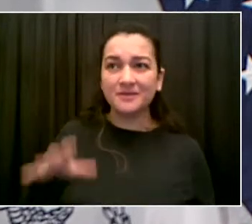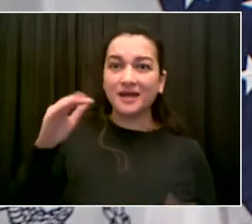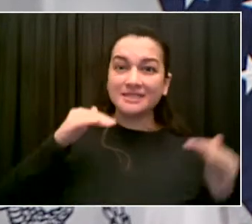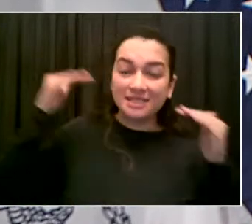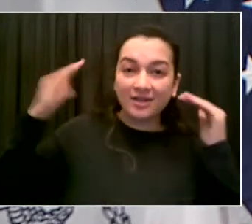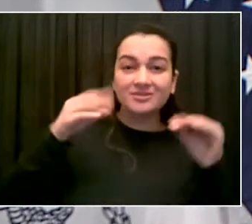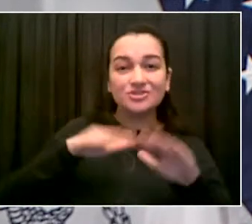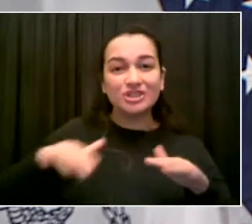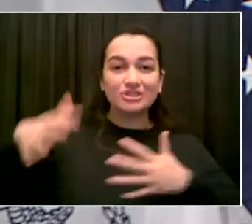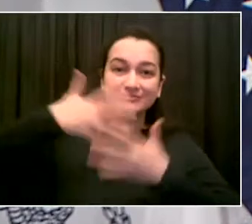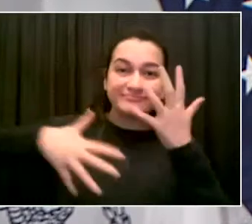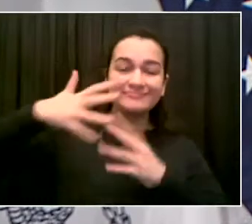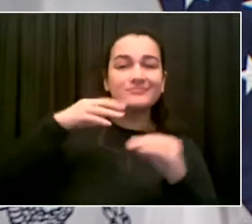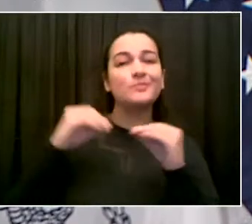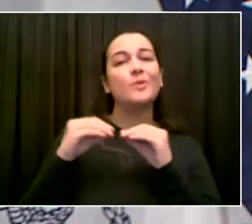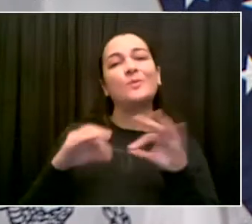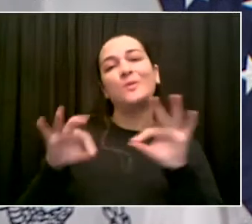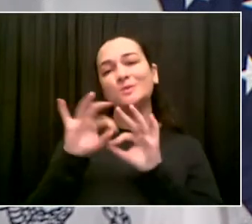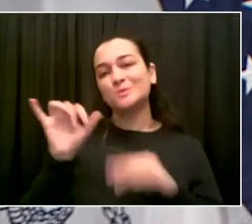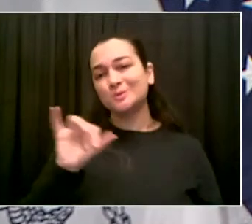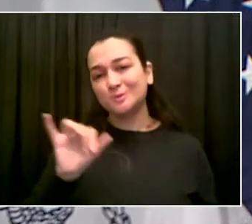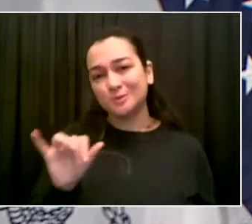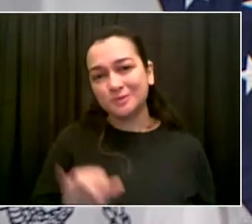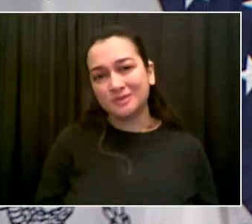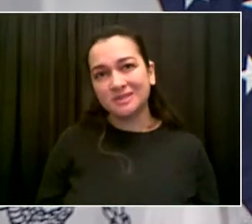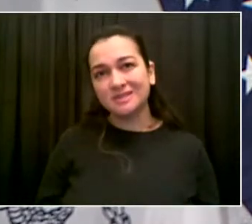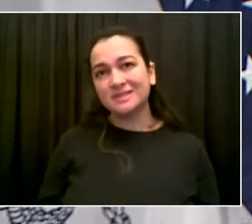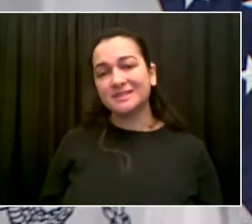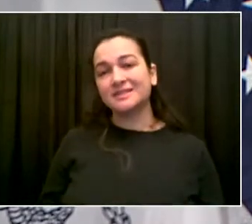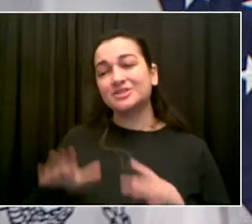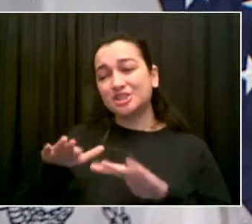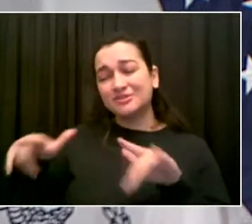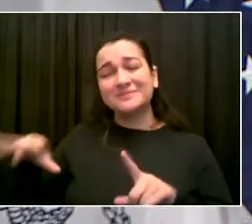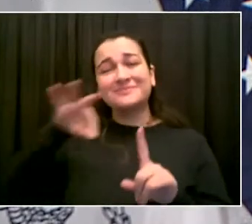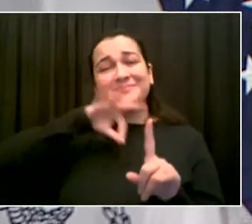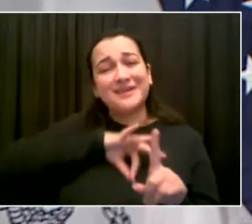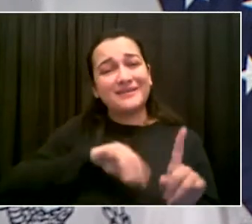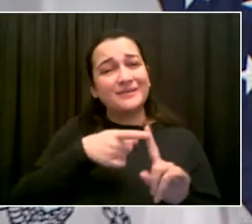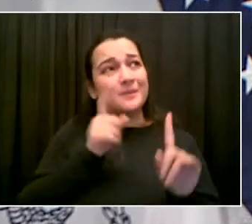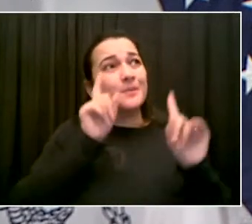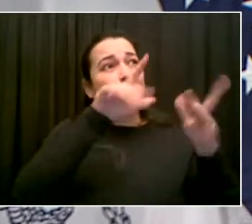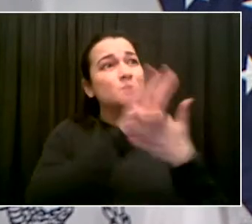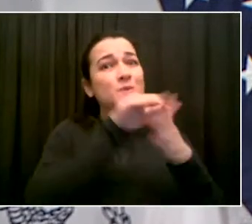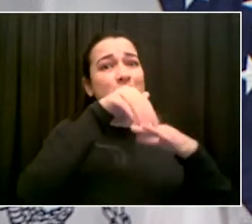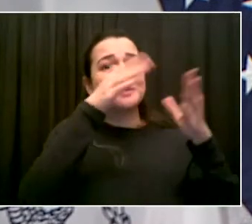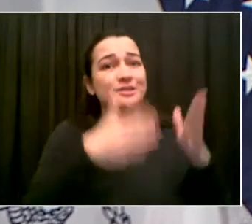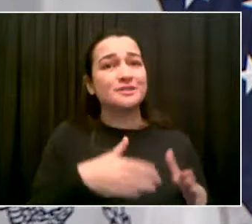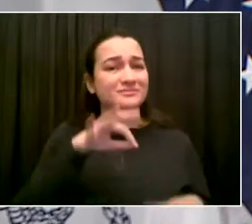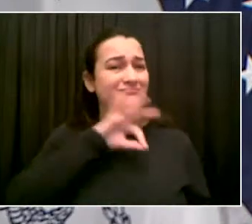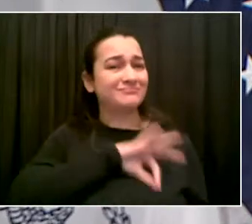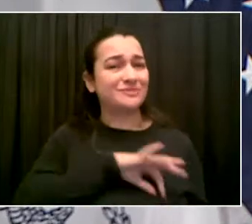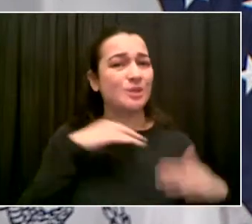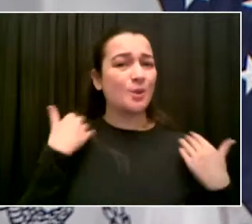it's an important point to recognize that we're going to make sure our kids get what they